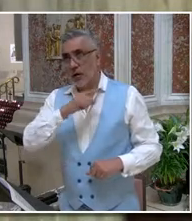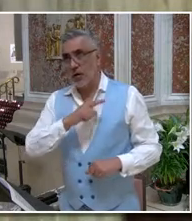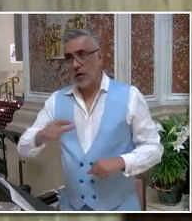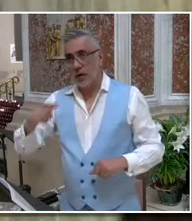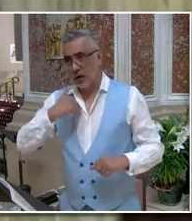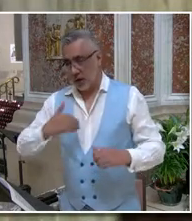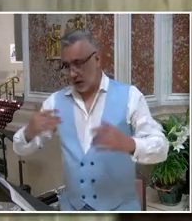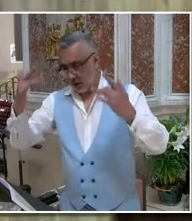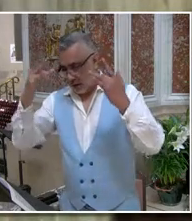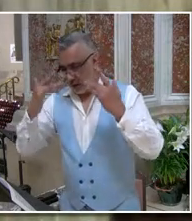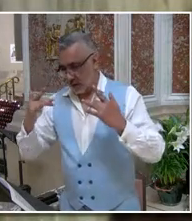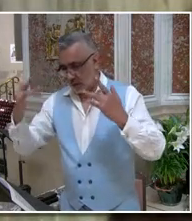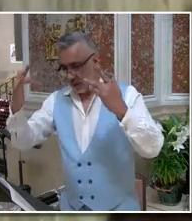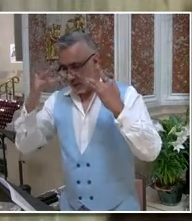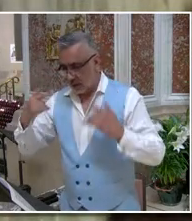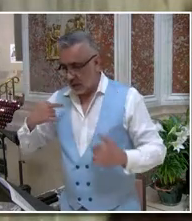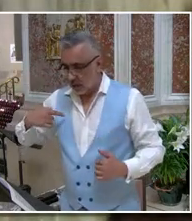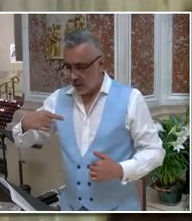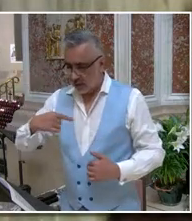Kyrie